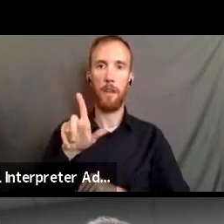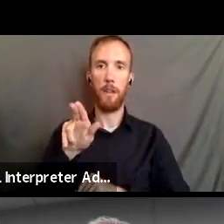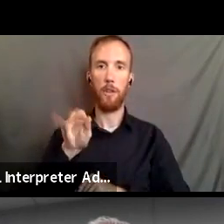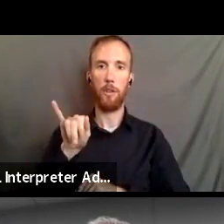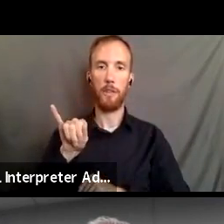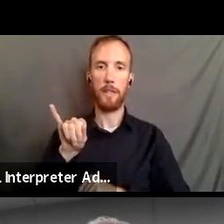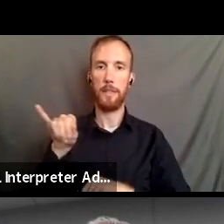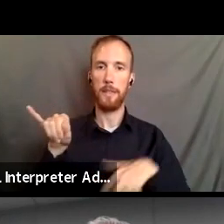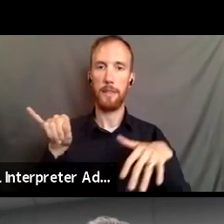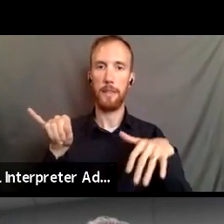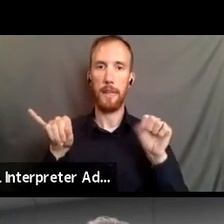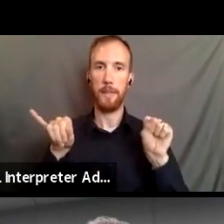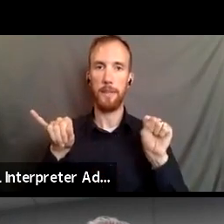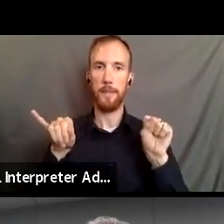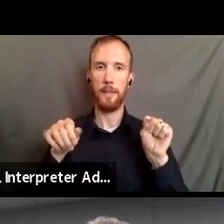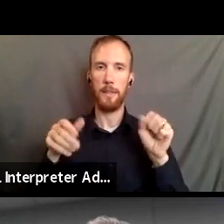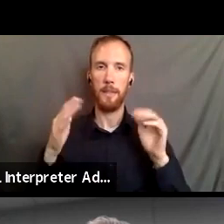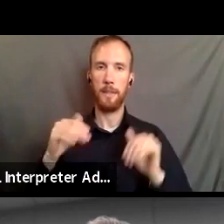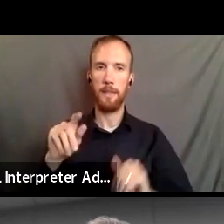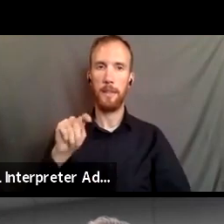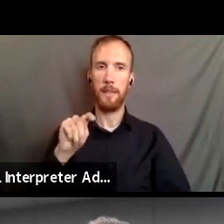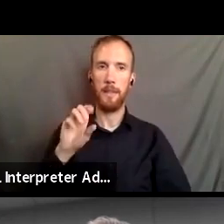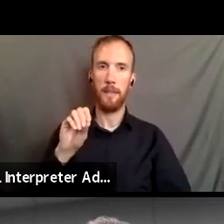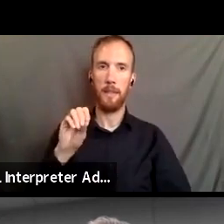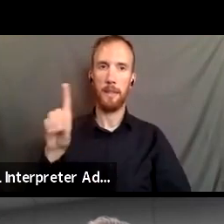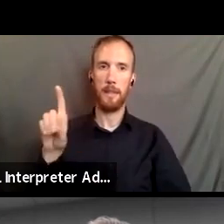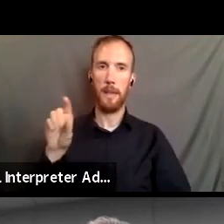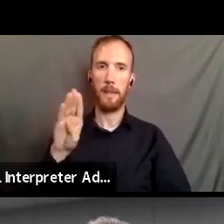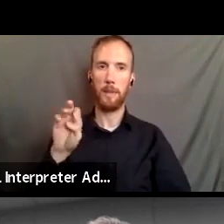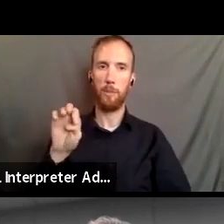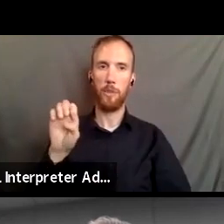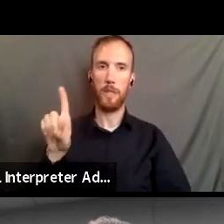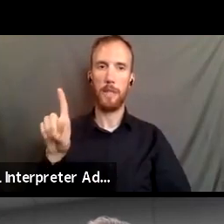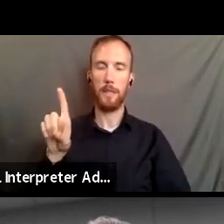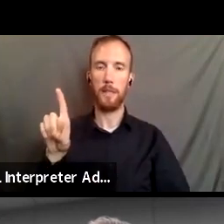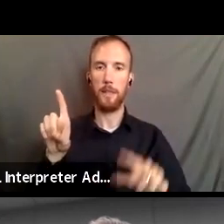yes remember tad breeland no